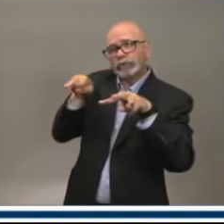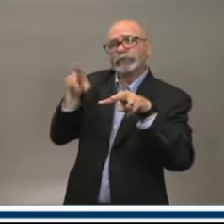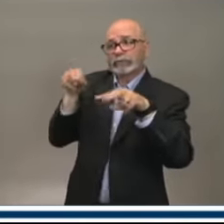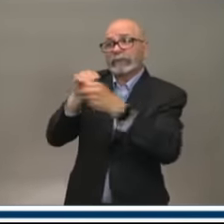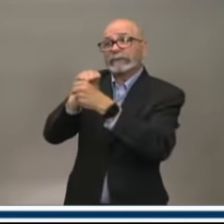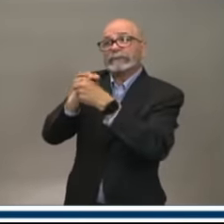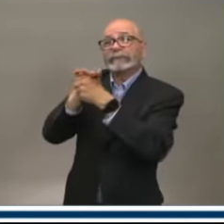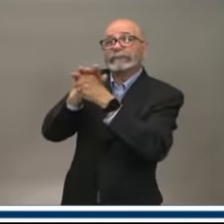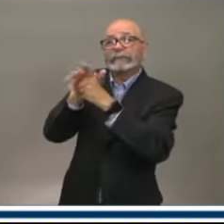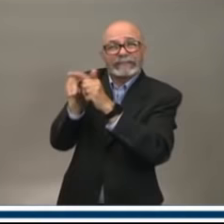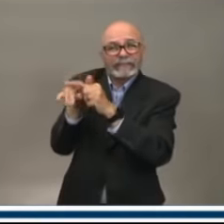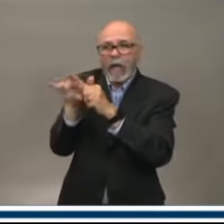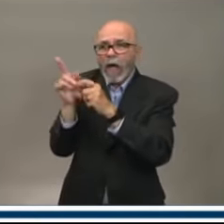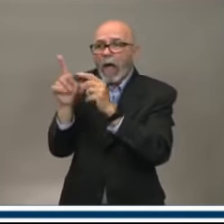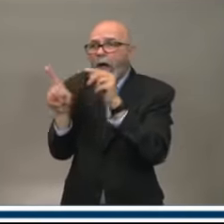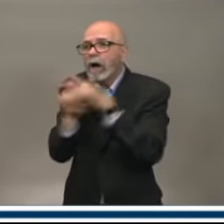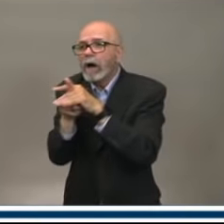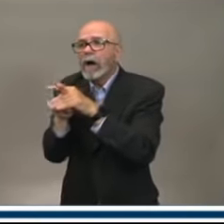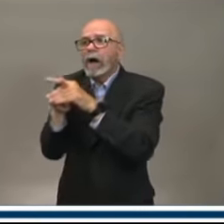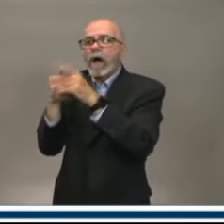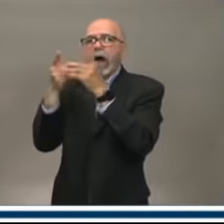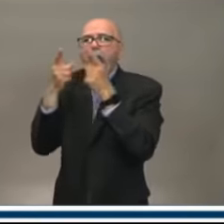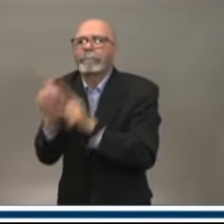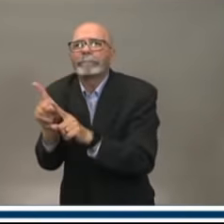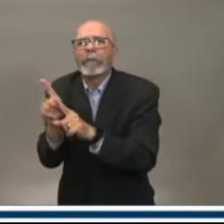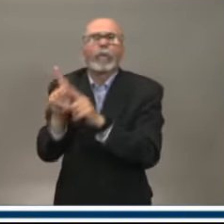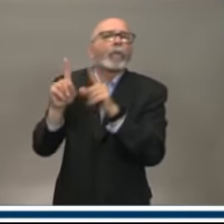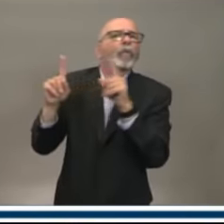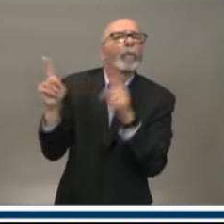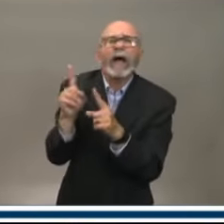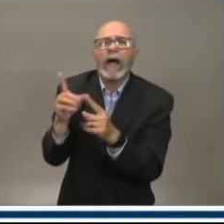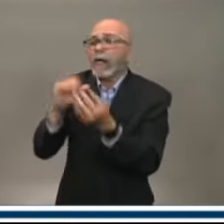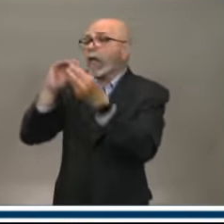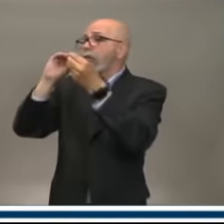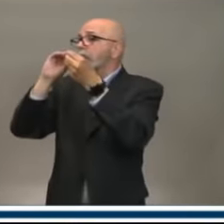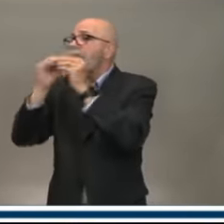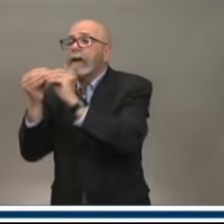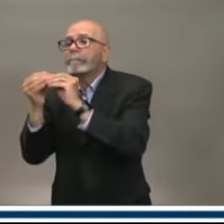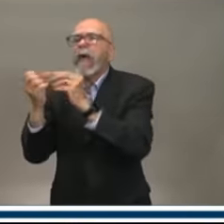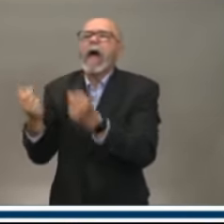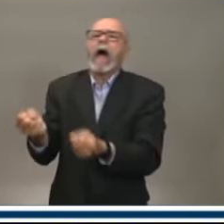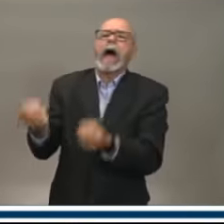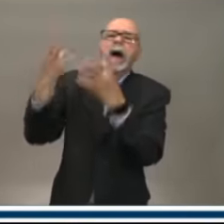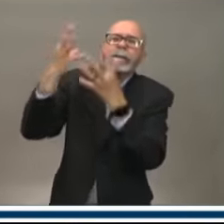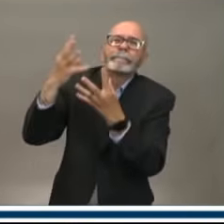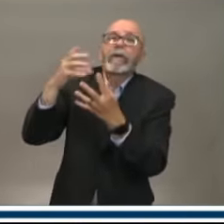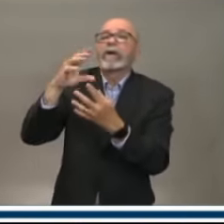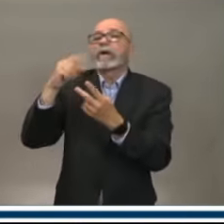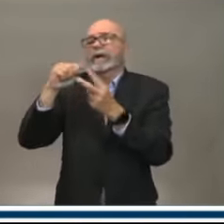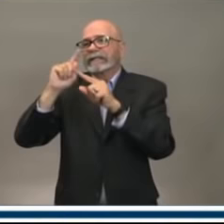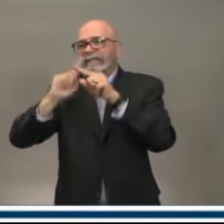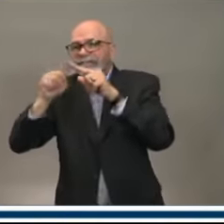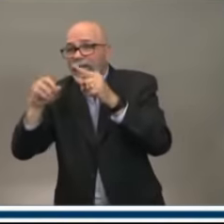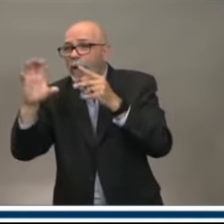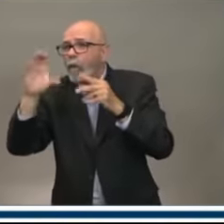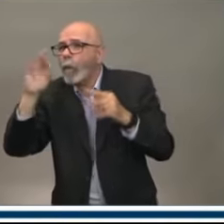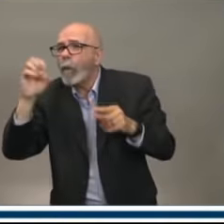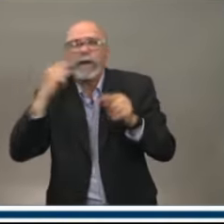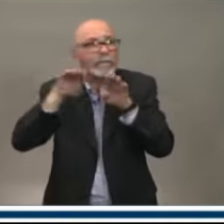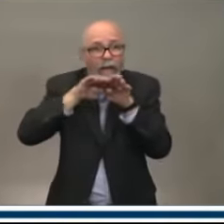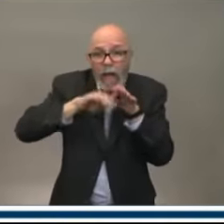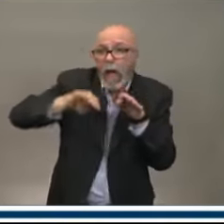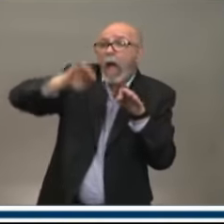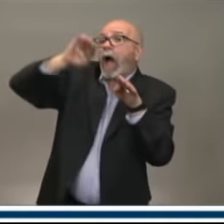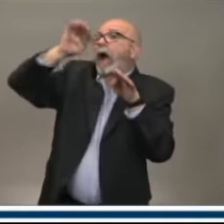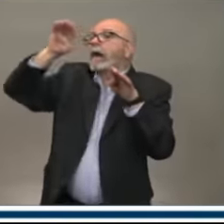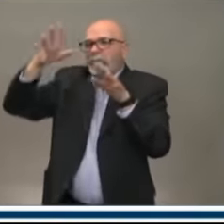us? What are the number of cases? Continue to have that epidemic curve, looking at that at a local level, and